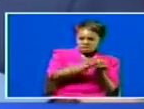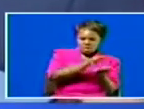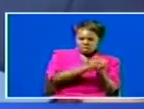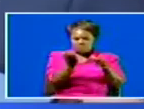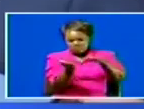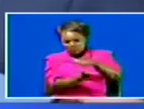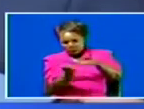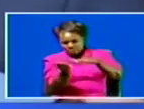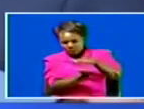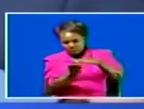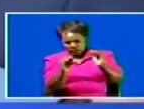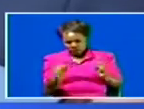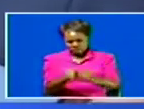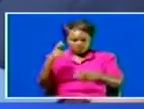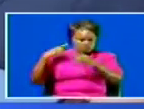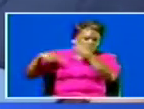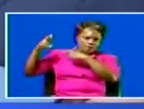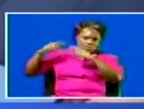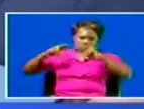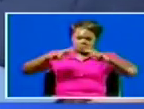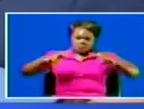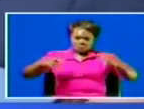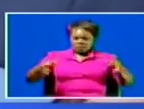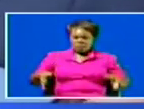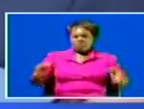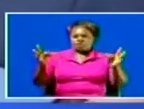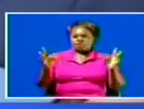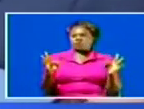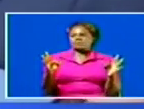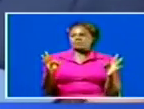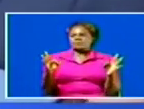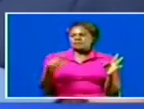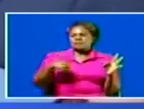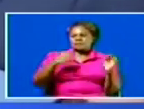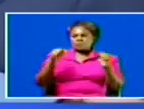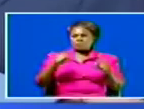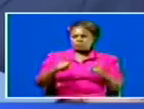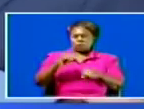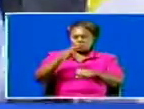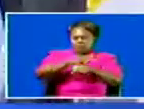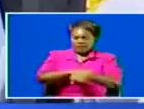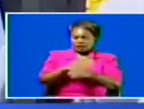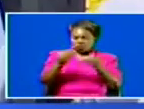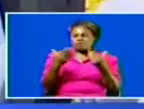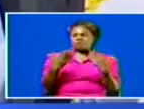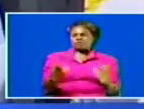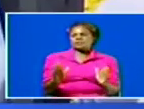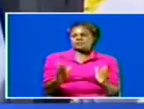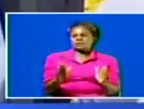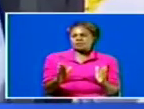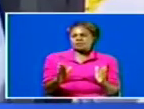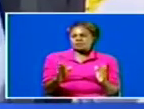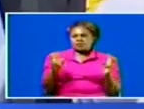what happens, will be reviewed by the investigating officers, so that we can get to the bottom of this problem. If you're not reporting this